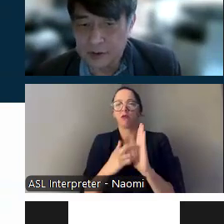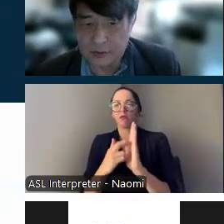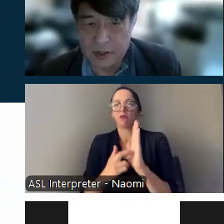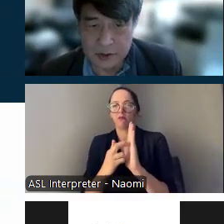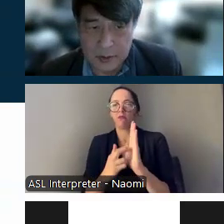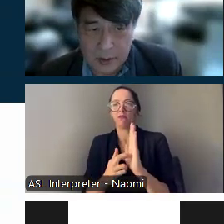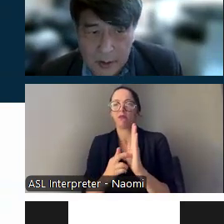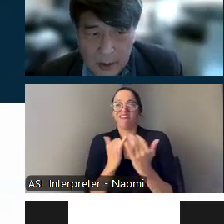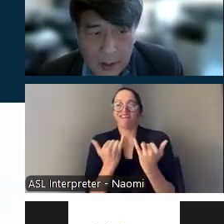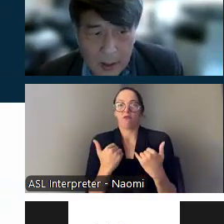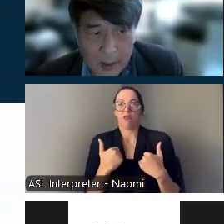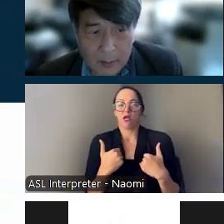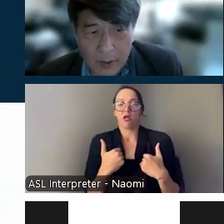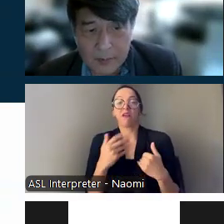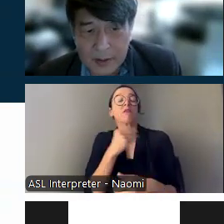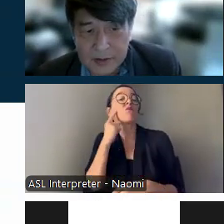future construction.